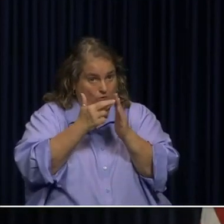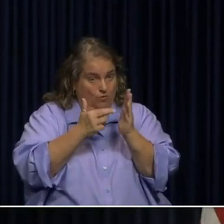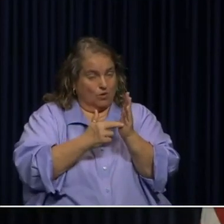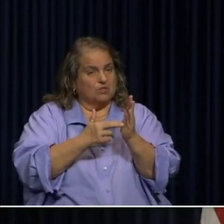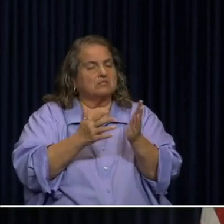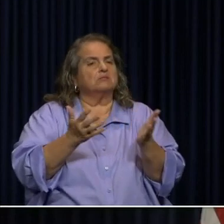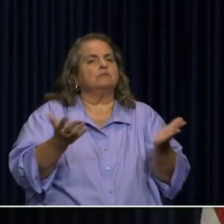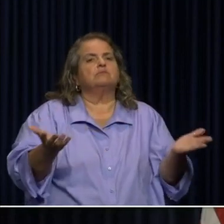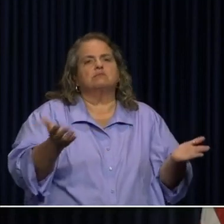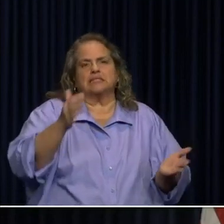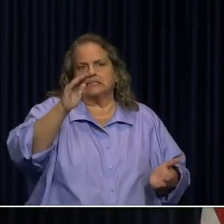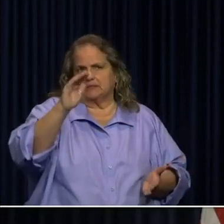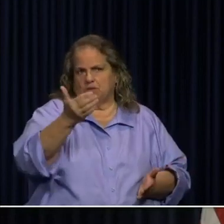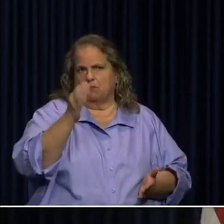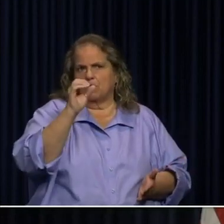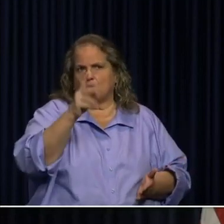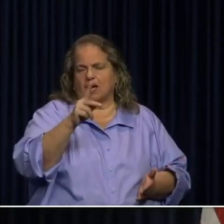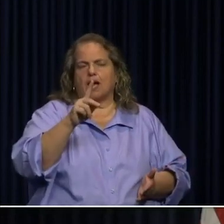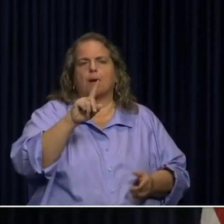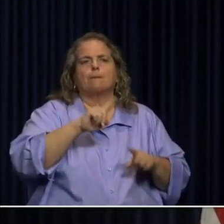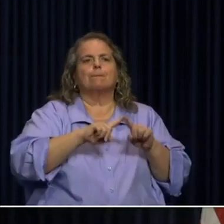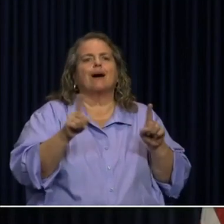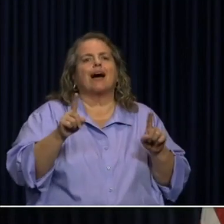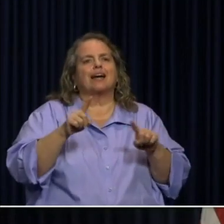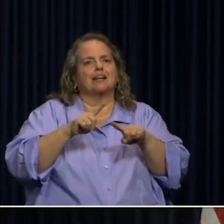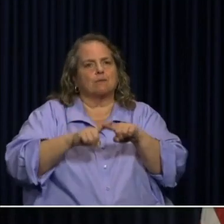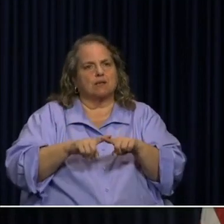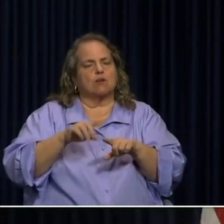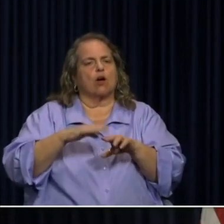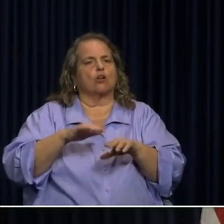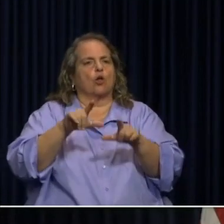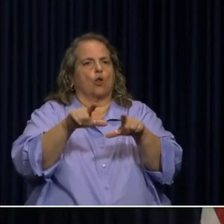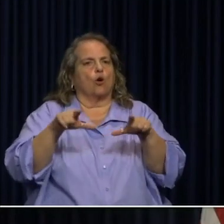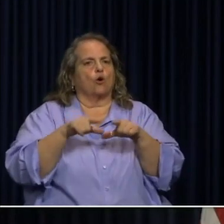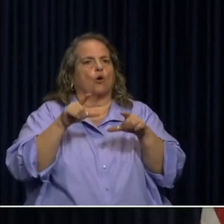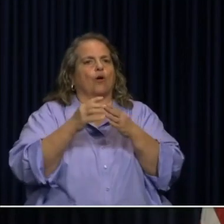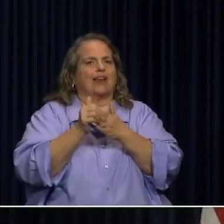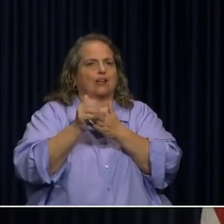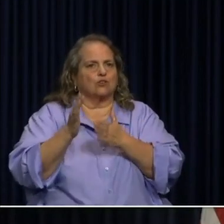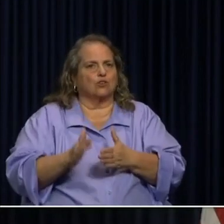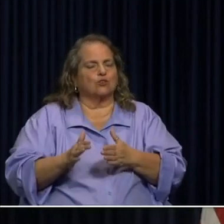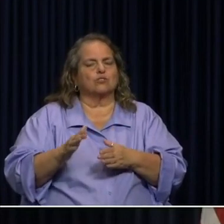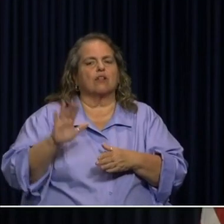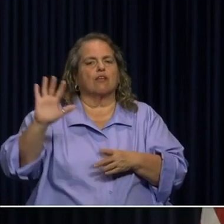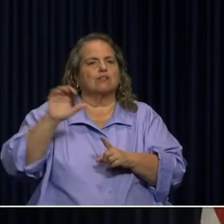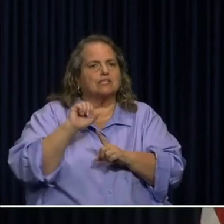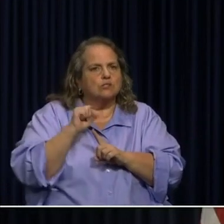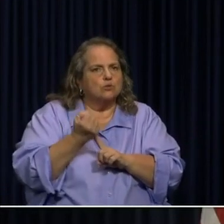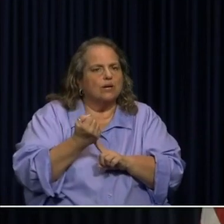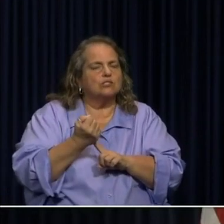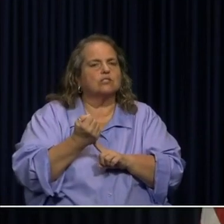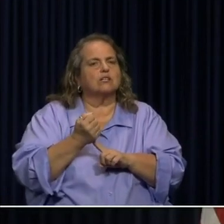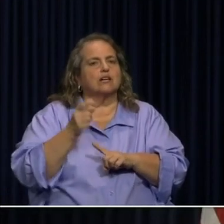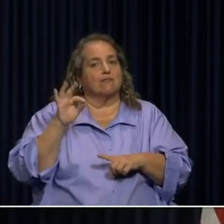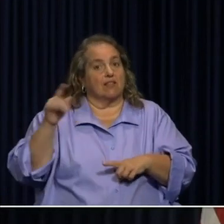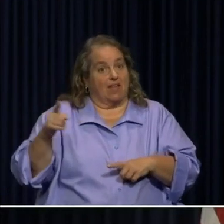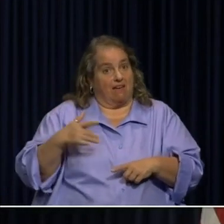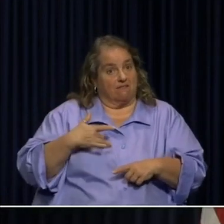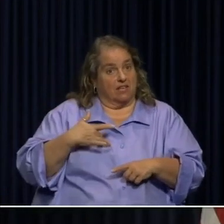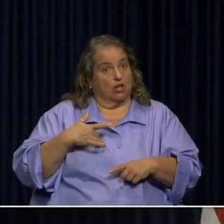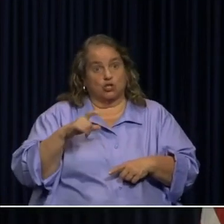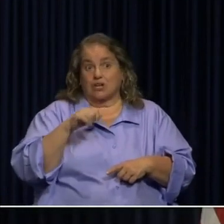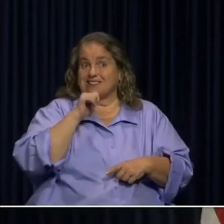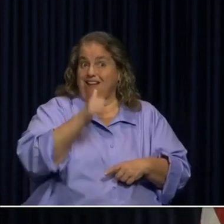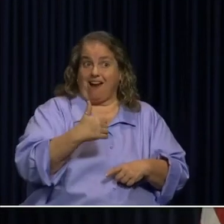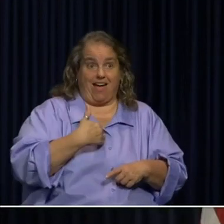is okay, where our local leaders for the situation they have on the ground believe that we shouldn't have